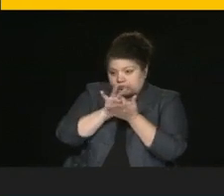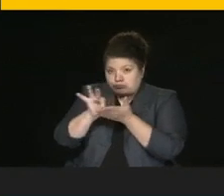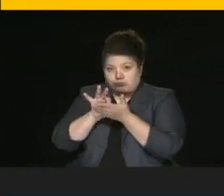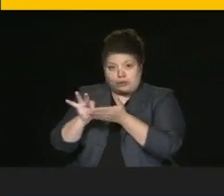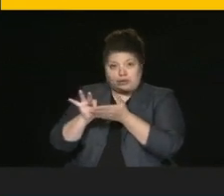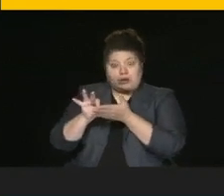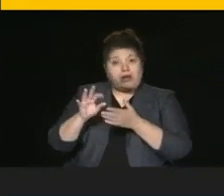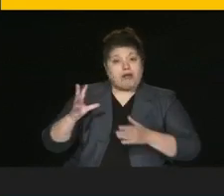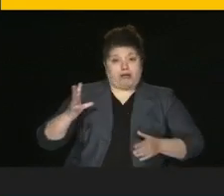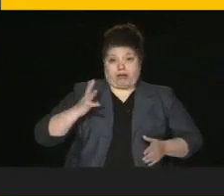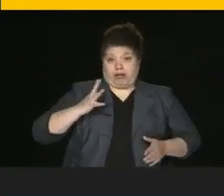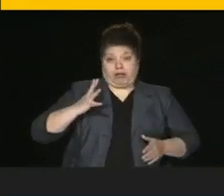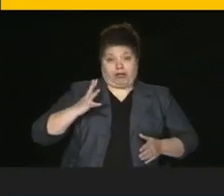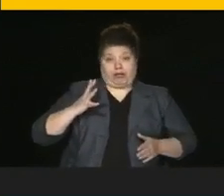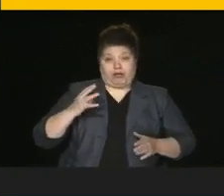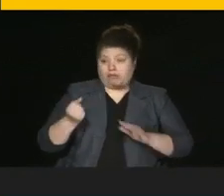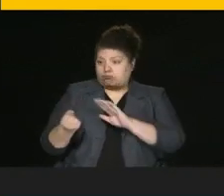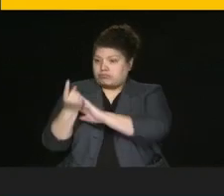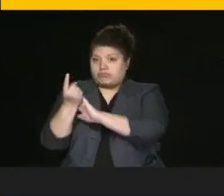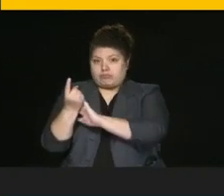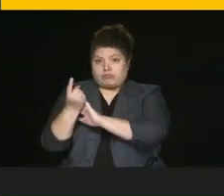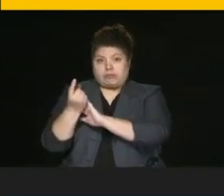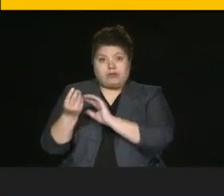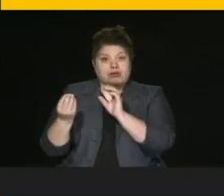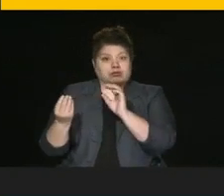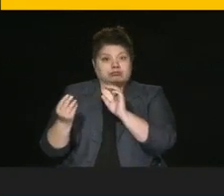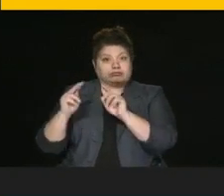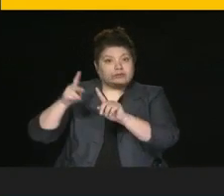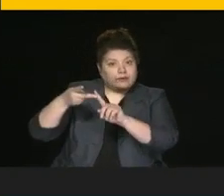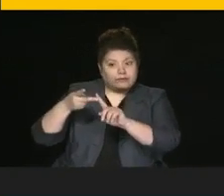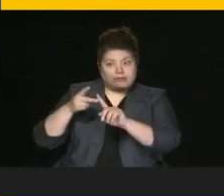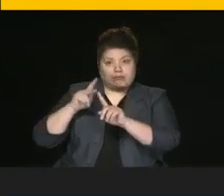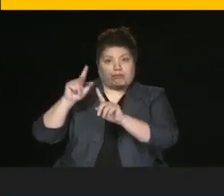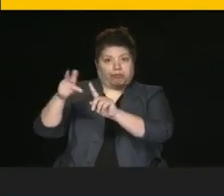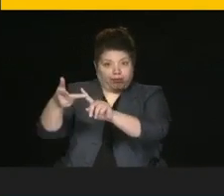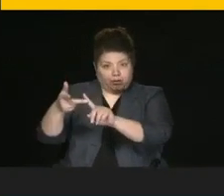new outbreaks in that scenario.